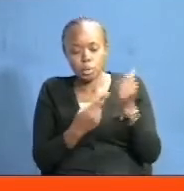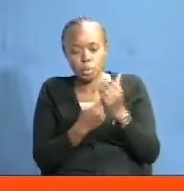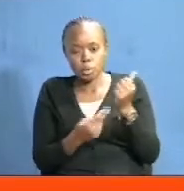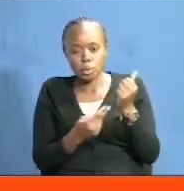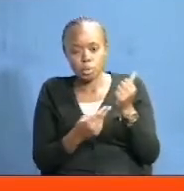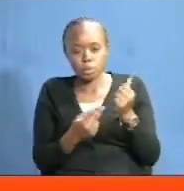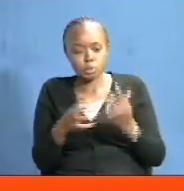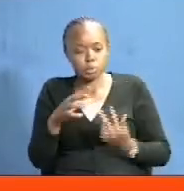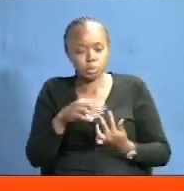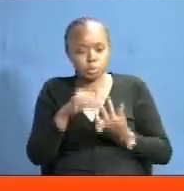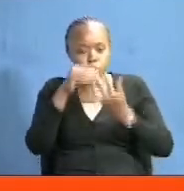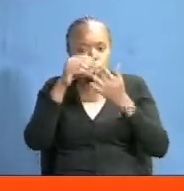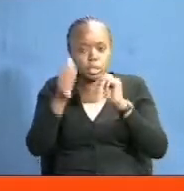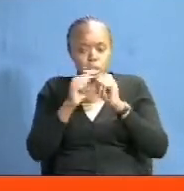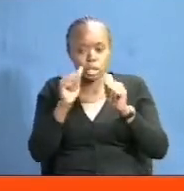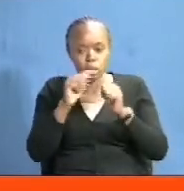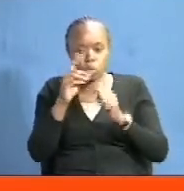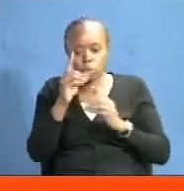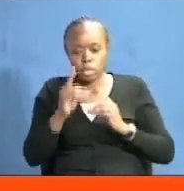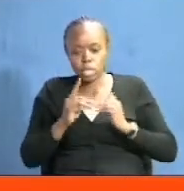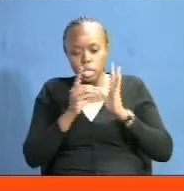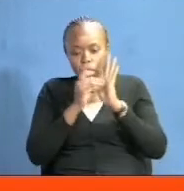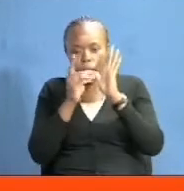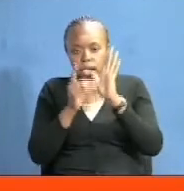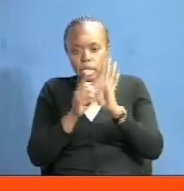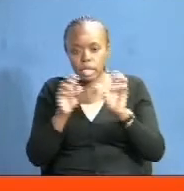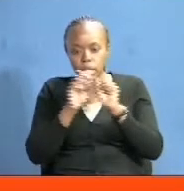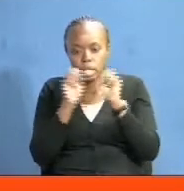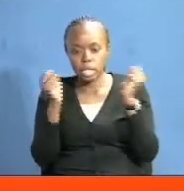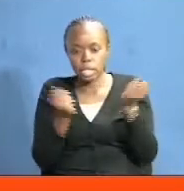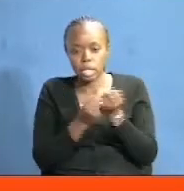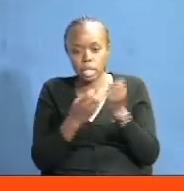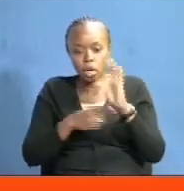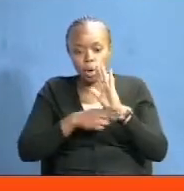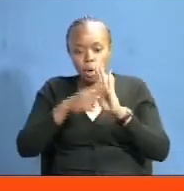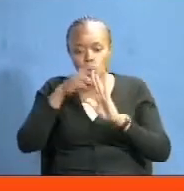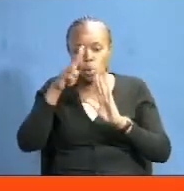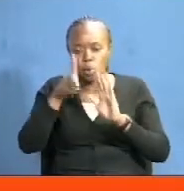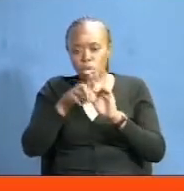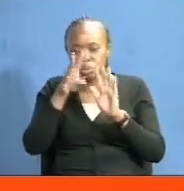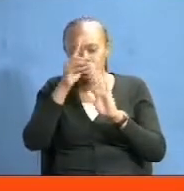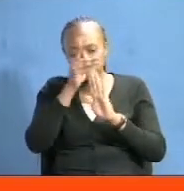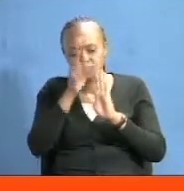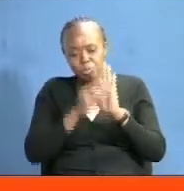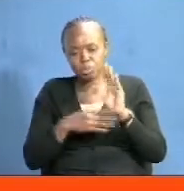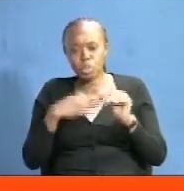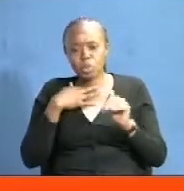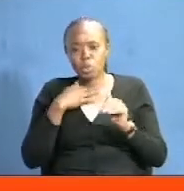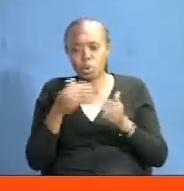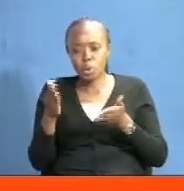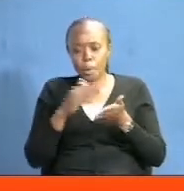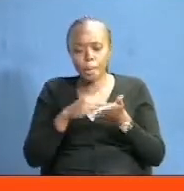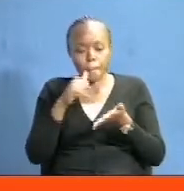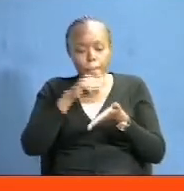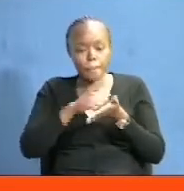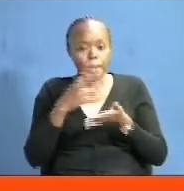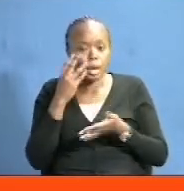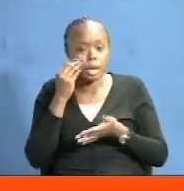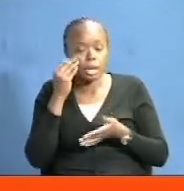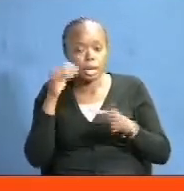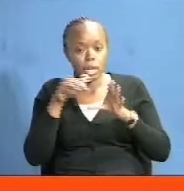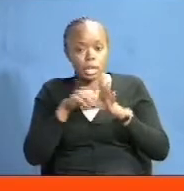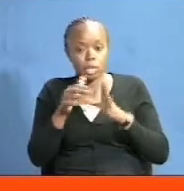gaps, especially with the delegate system, and I've seen the ups and downs of the universal suffrage system. I want to bring that experience into student